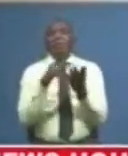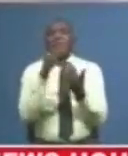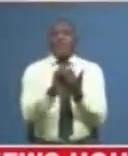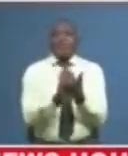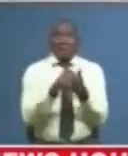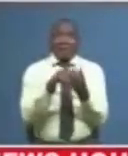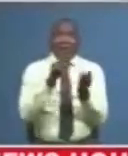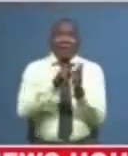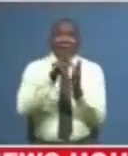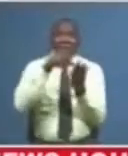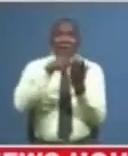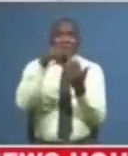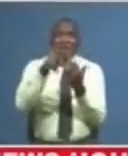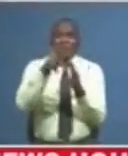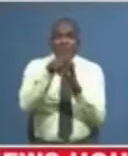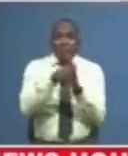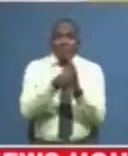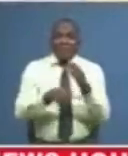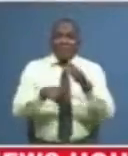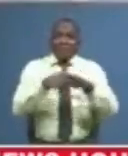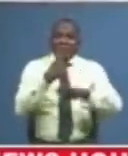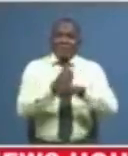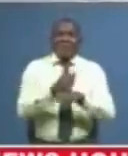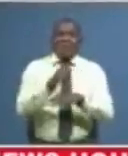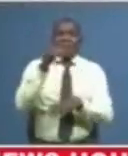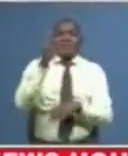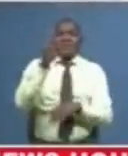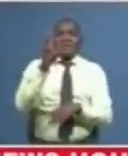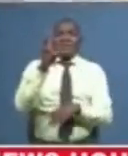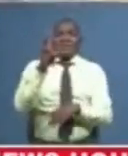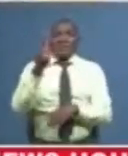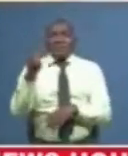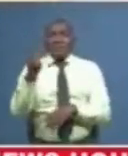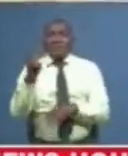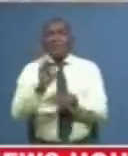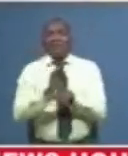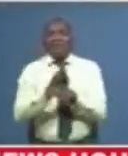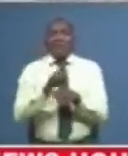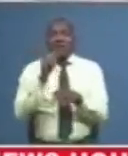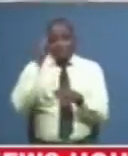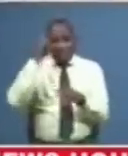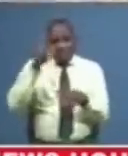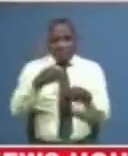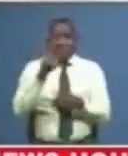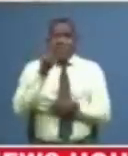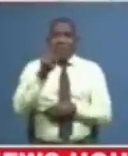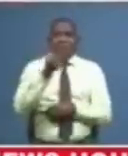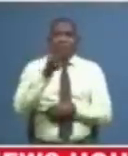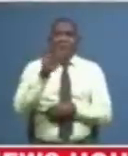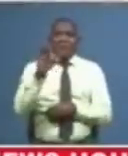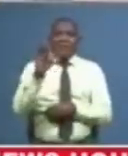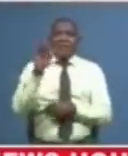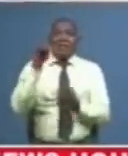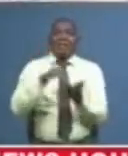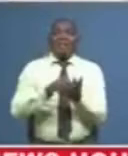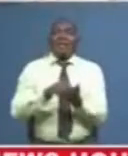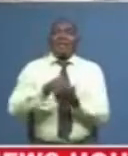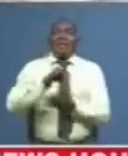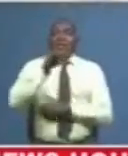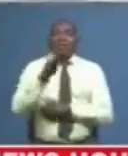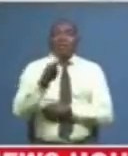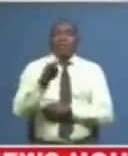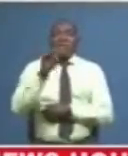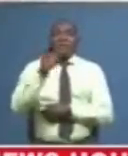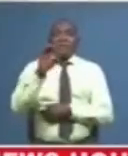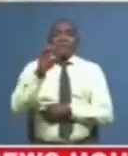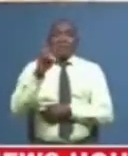established 76 factories so far, creating about 139,000 jobs. The chief executive officer of B5